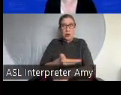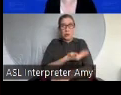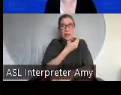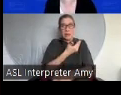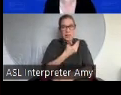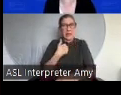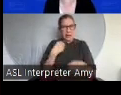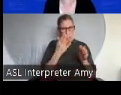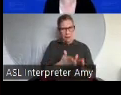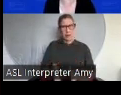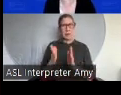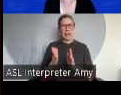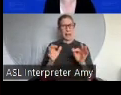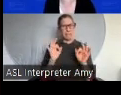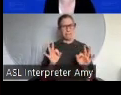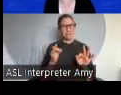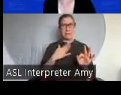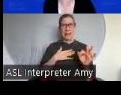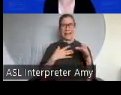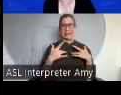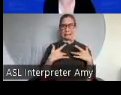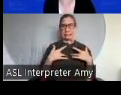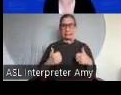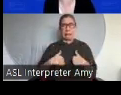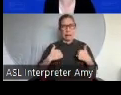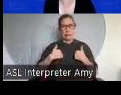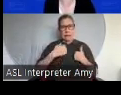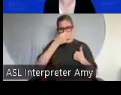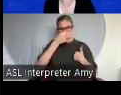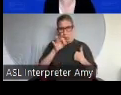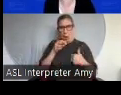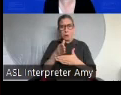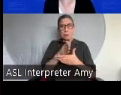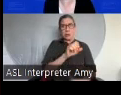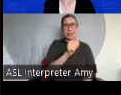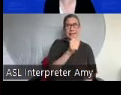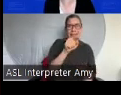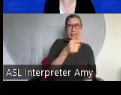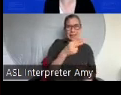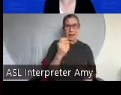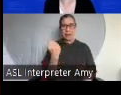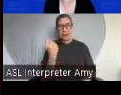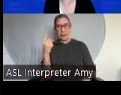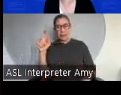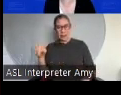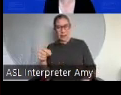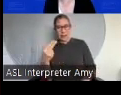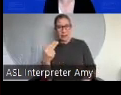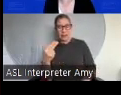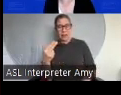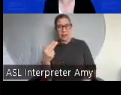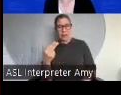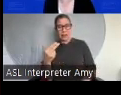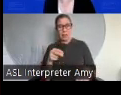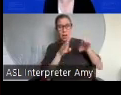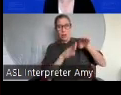plan. My concern, I live in the area. I'm between 10th and 11th Avenues, and it's, the ramps kind of